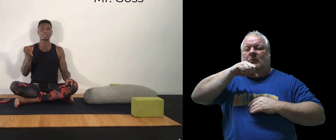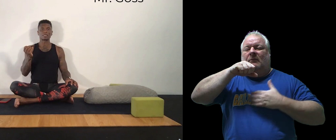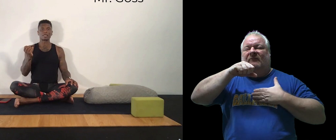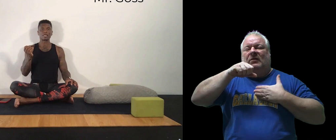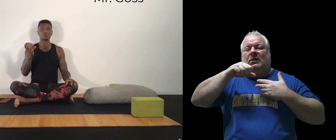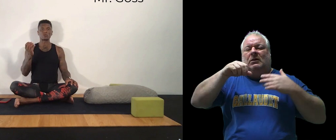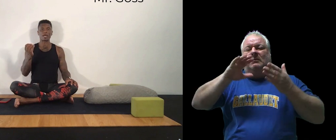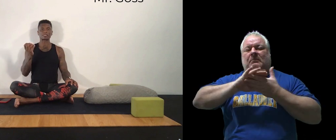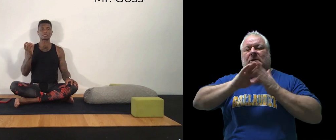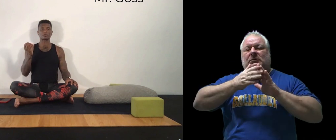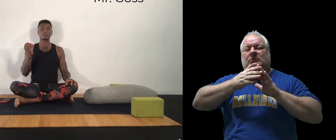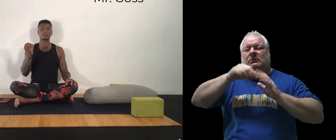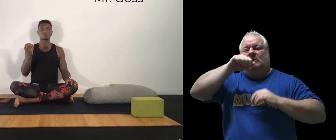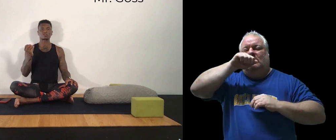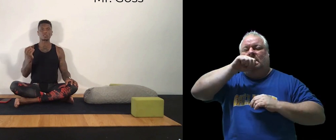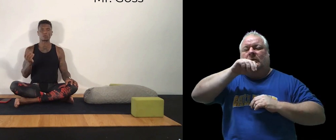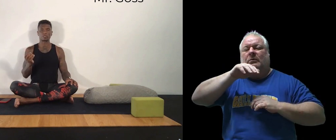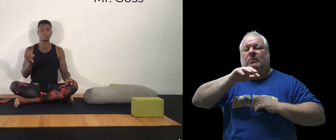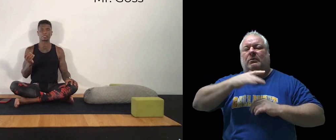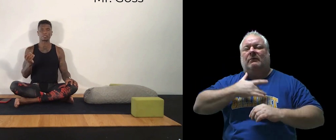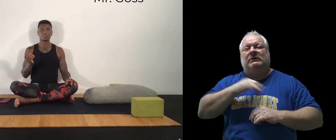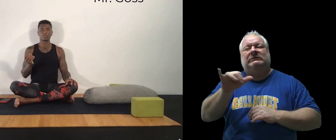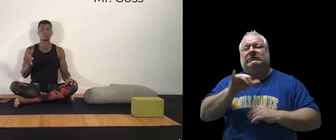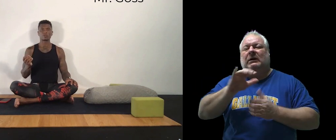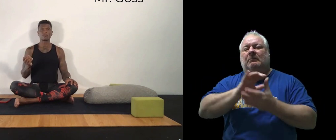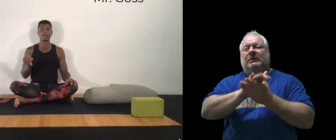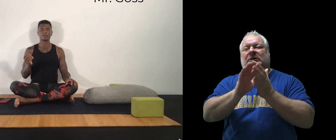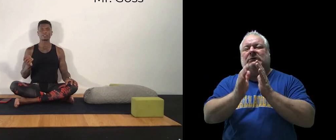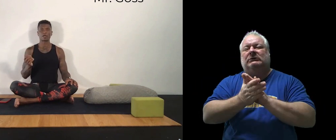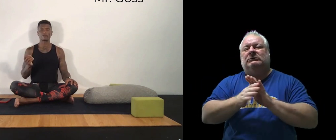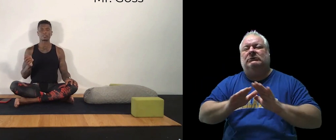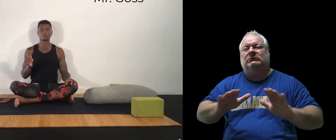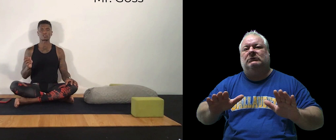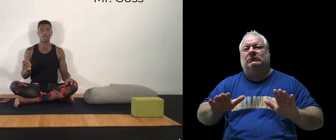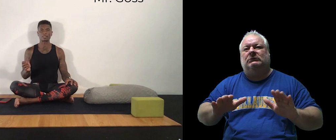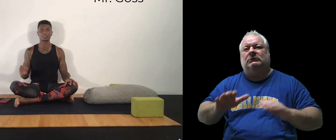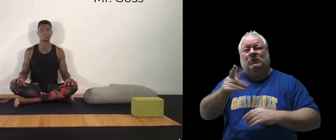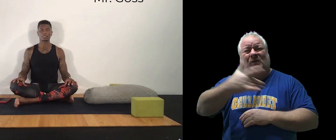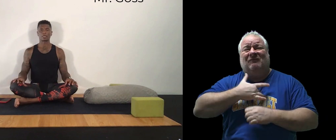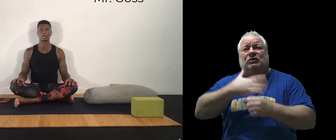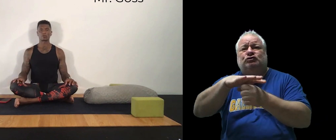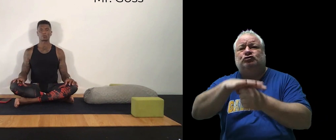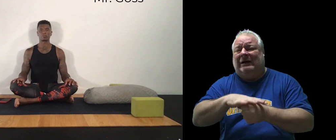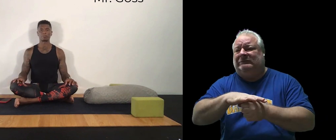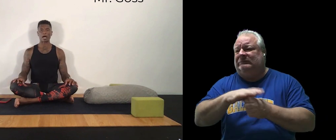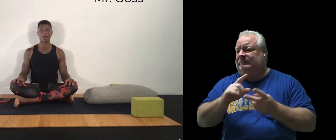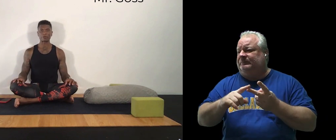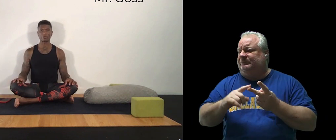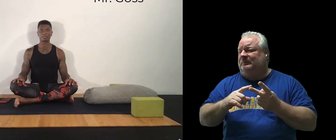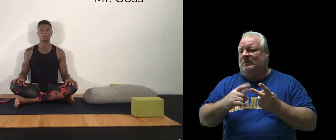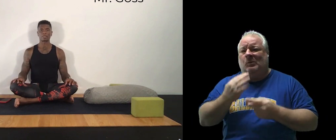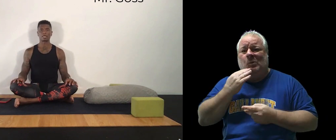much peace as when you exhale slowly. So when you find yourself a little stressed, a